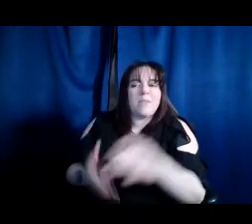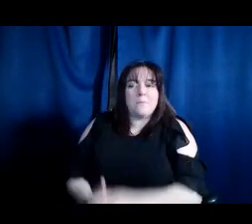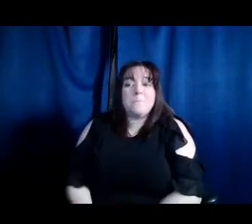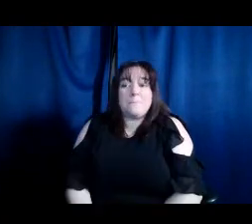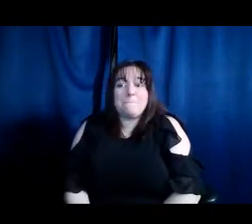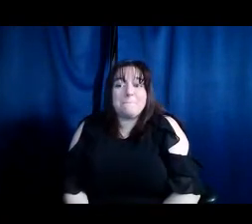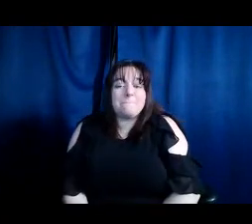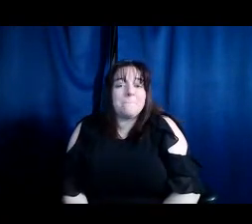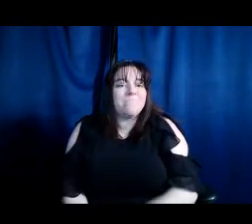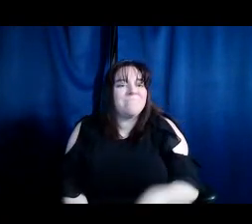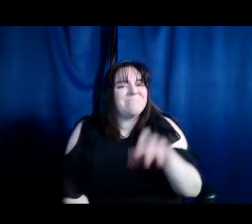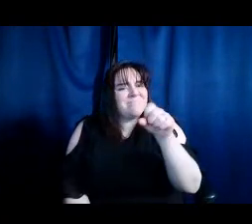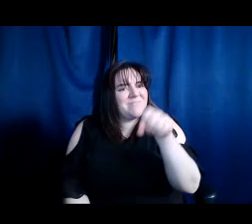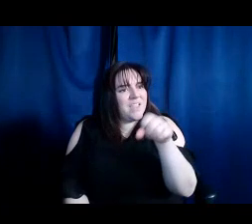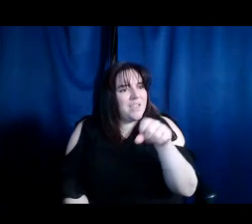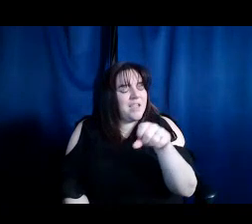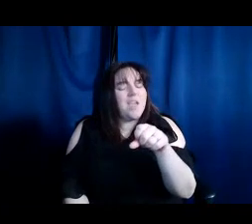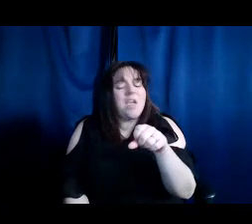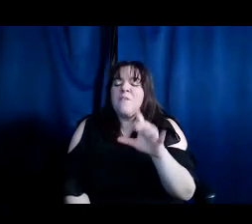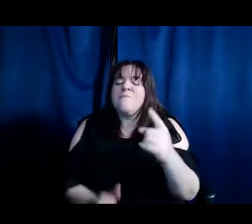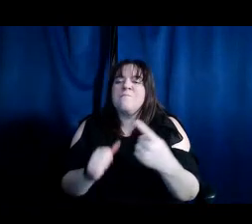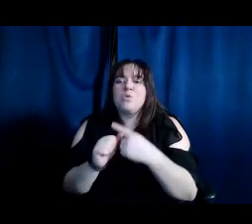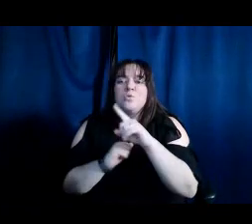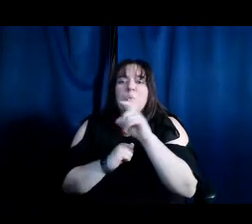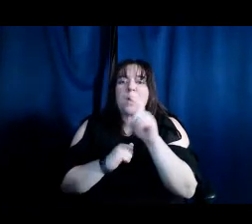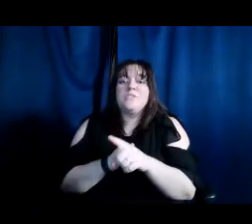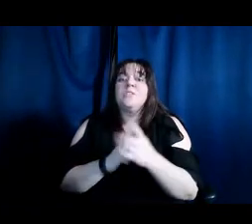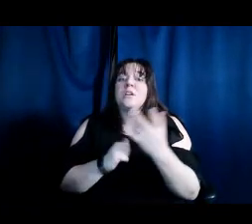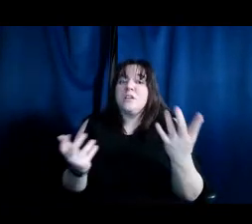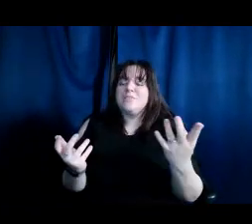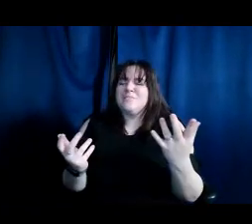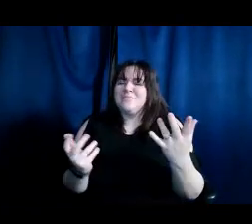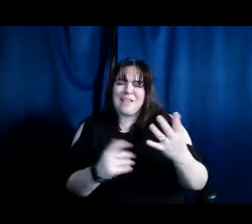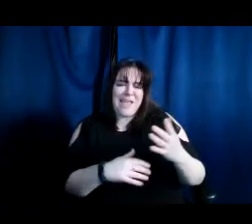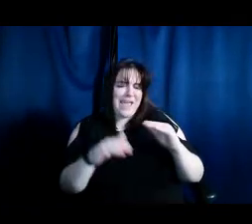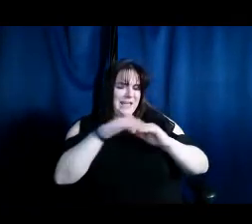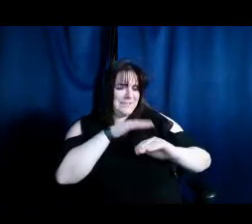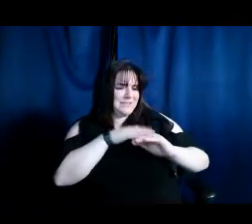So, Alanna, the first question is, why does accessible color matter?